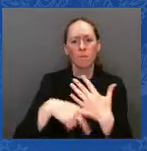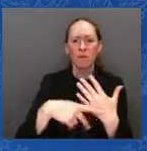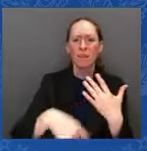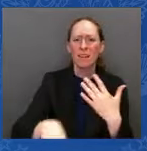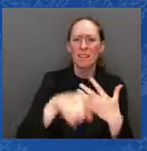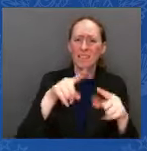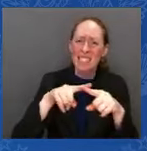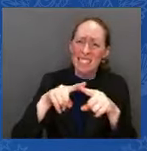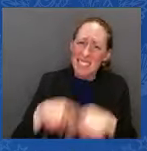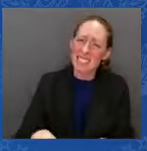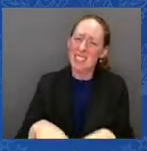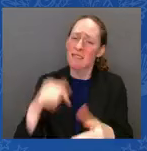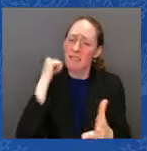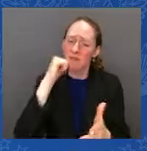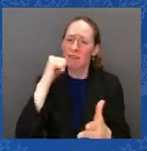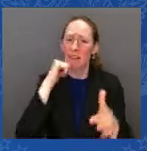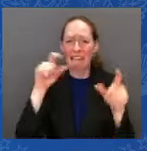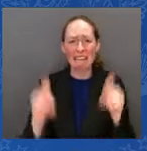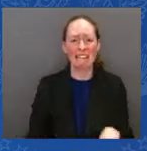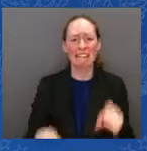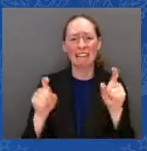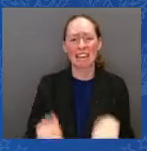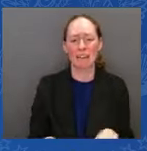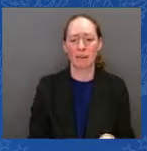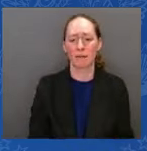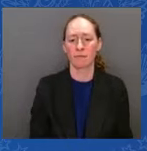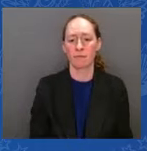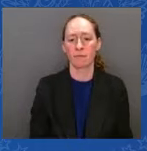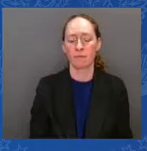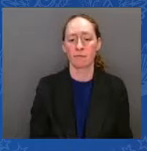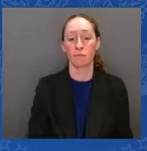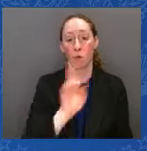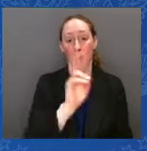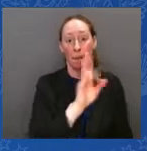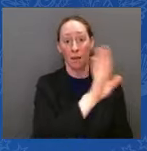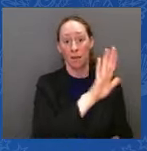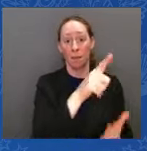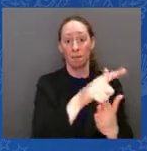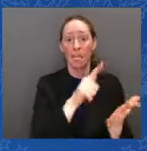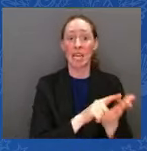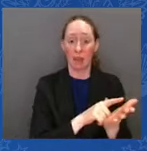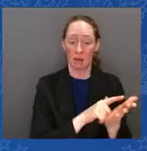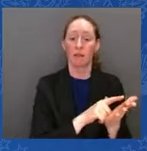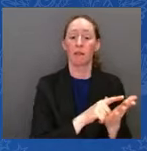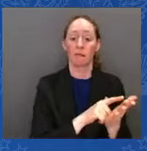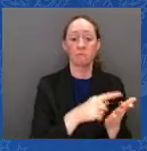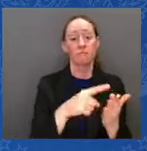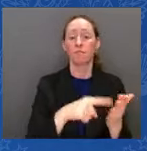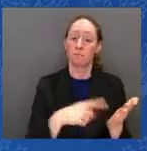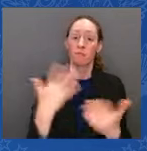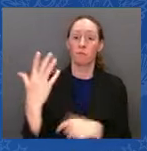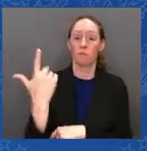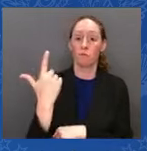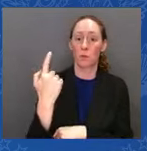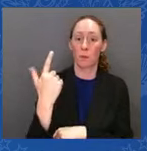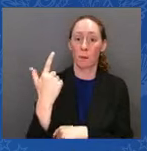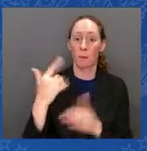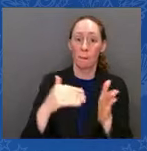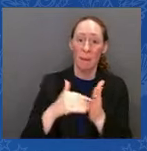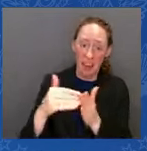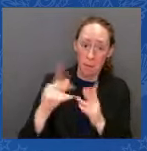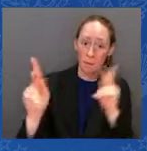the Republican bill would put 21 million people at risk of losing Medicaid, including